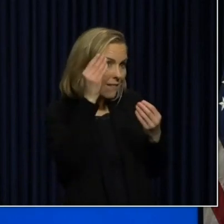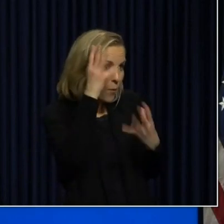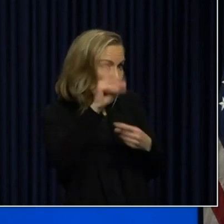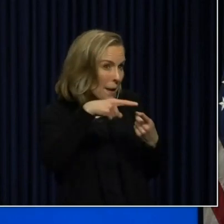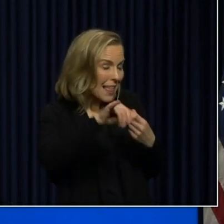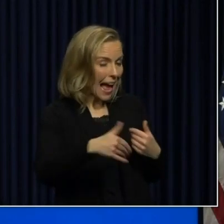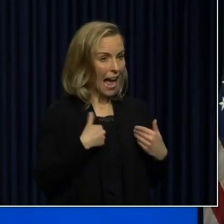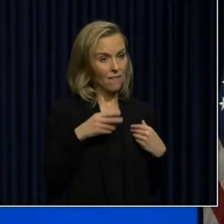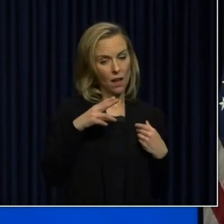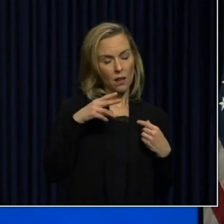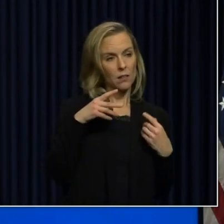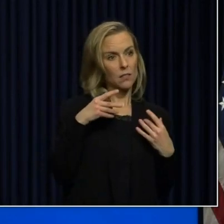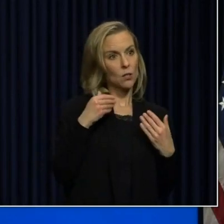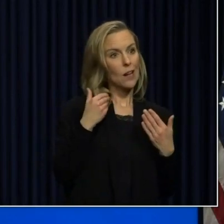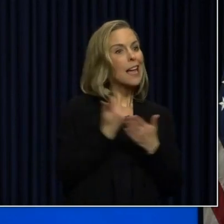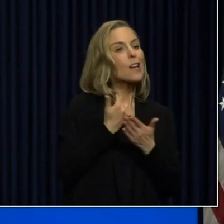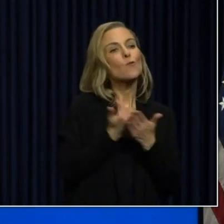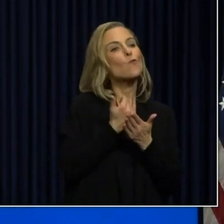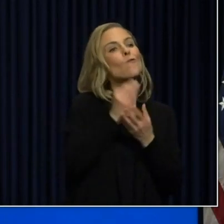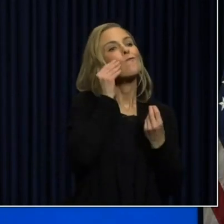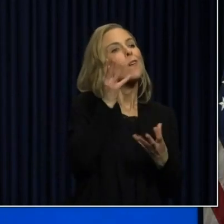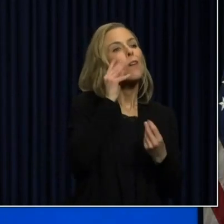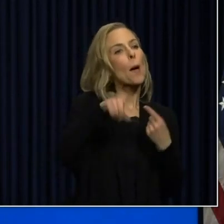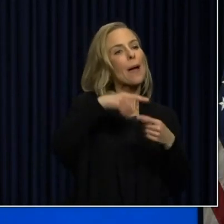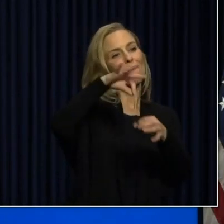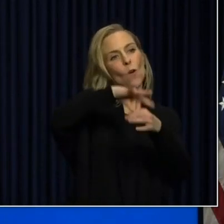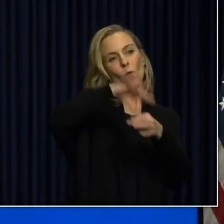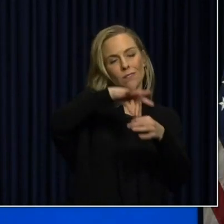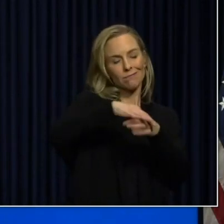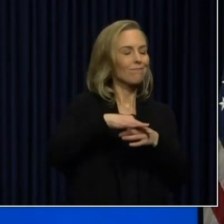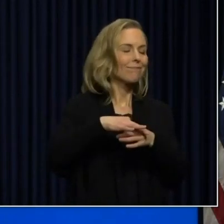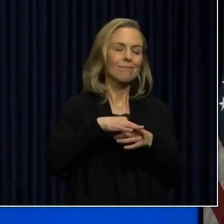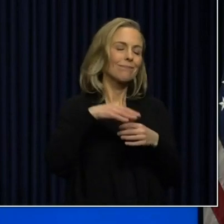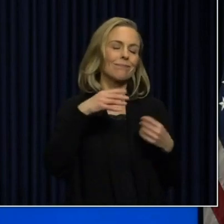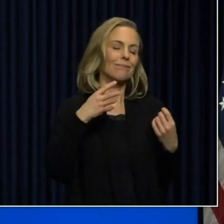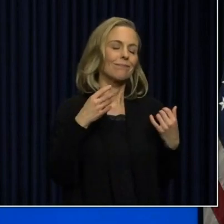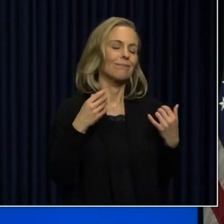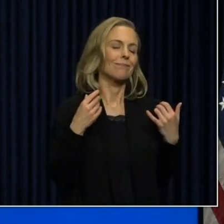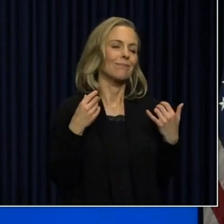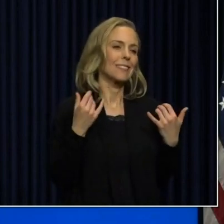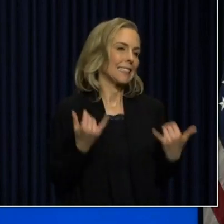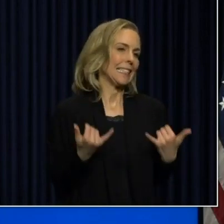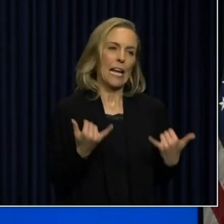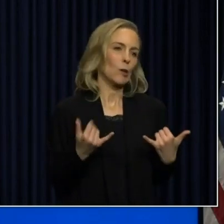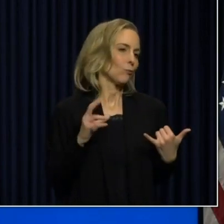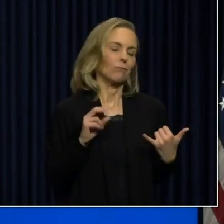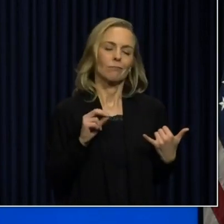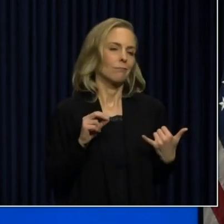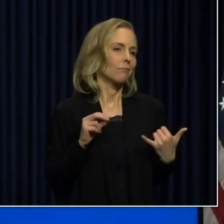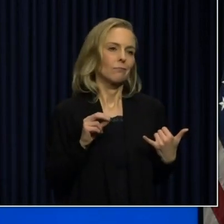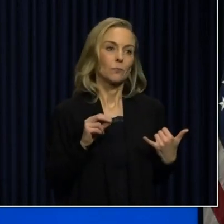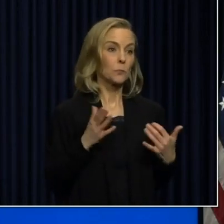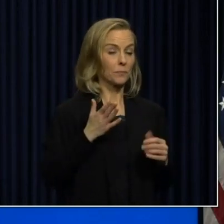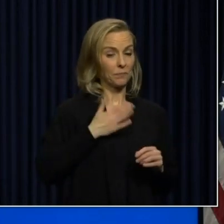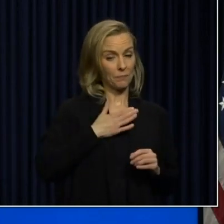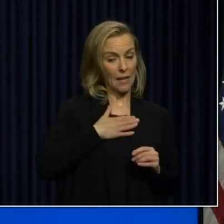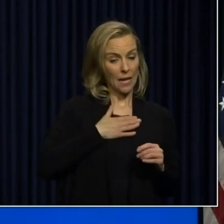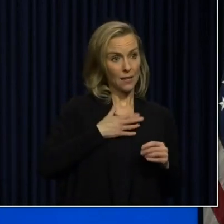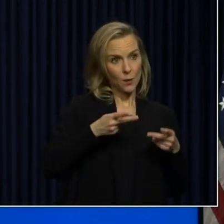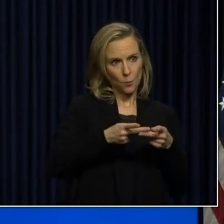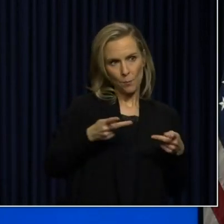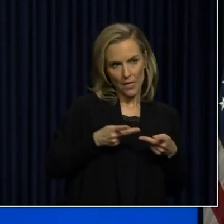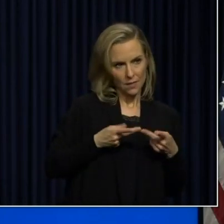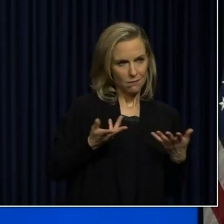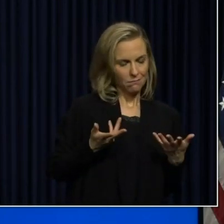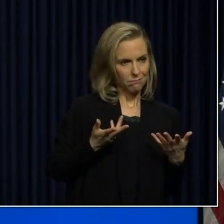Do I have an update on voting for the primary? Not at this time, but I can tell you my position certainly